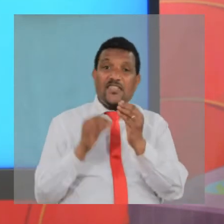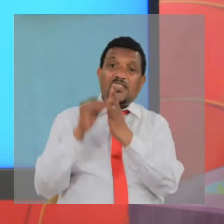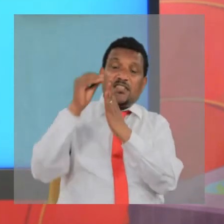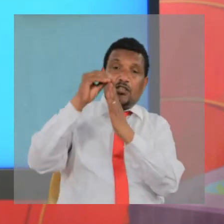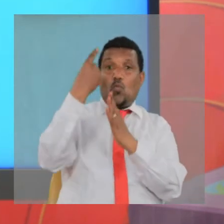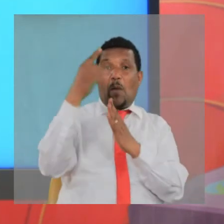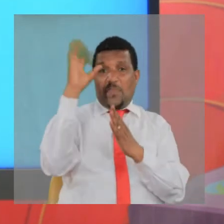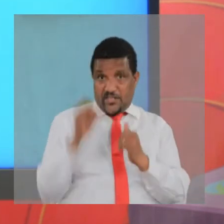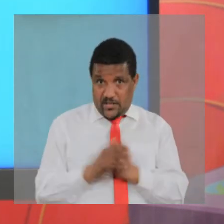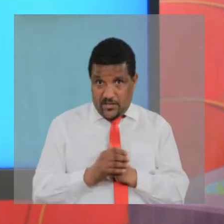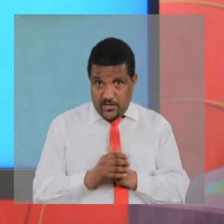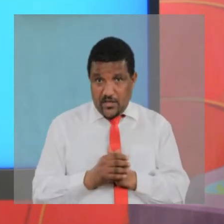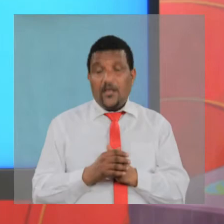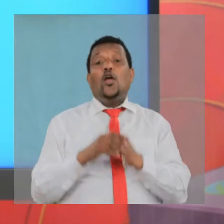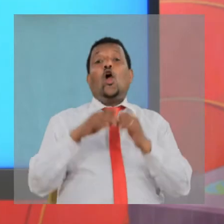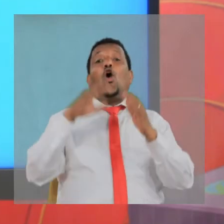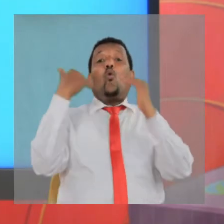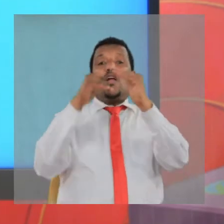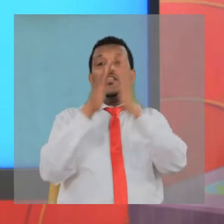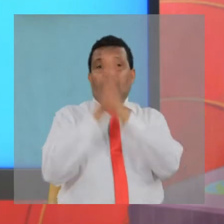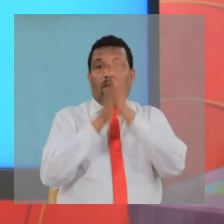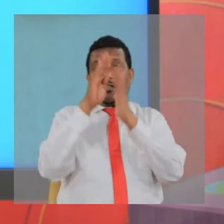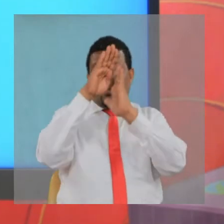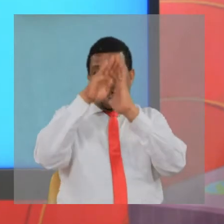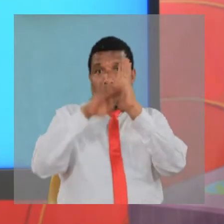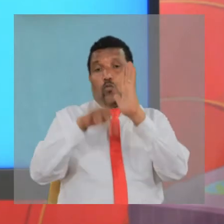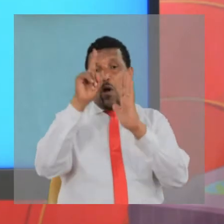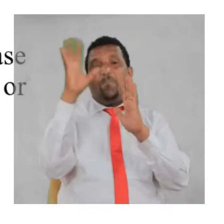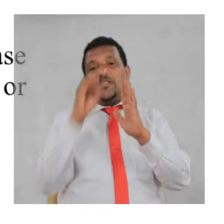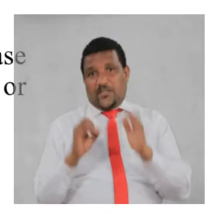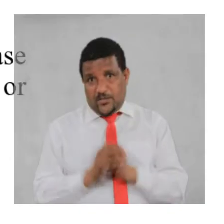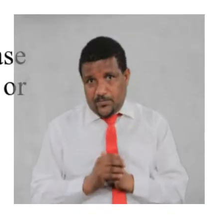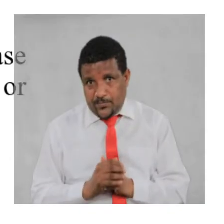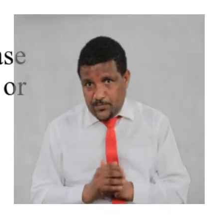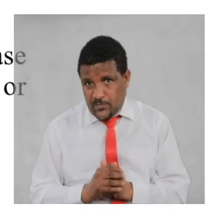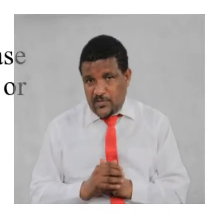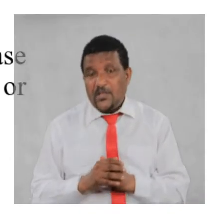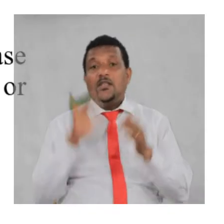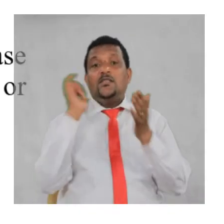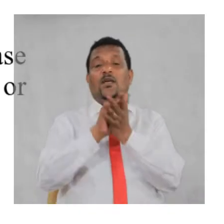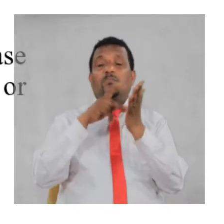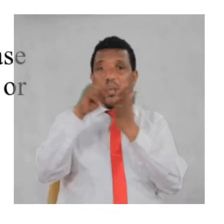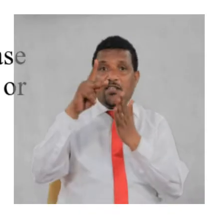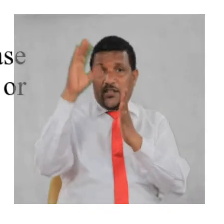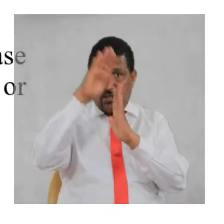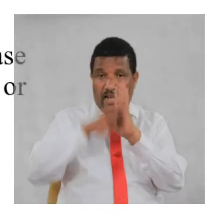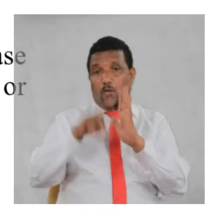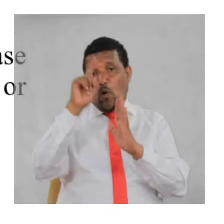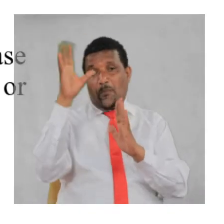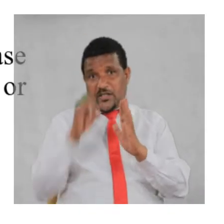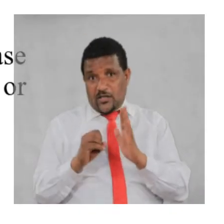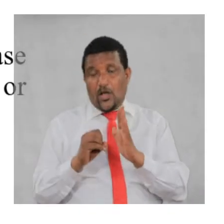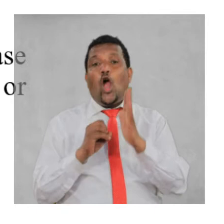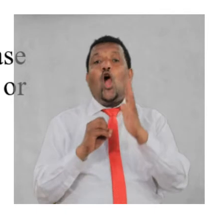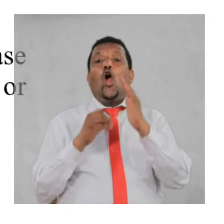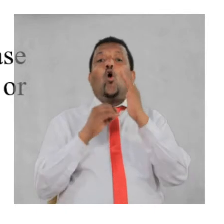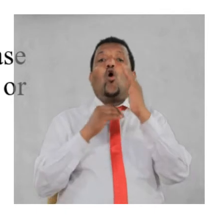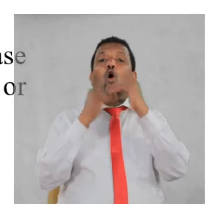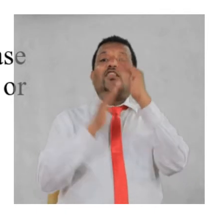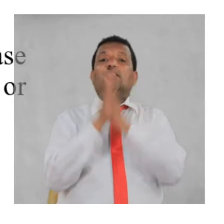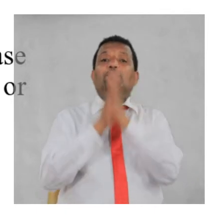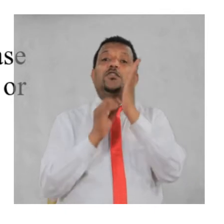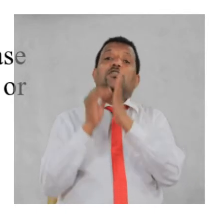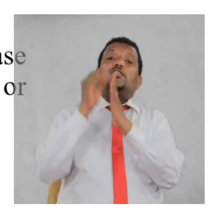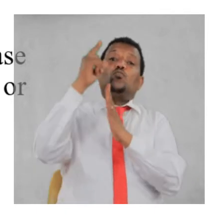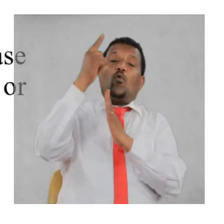by 1%, then quantity demanded declines by 1%. And as price declines by 1%, quantity demanded will